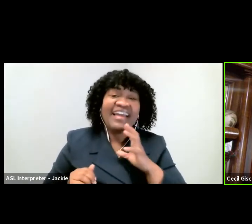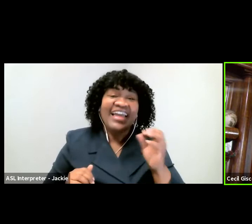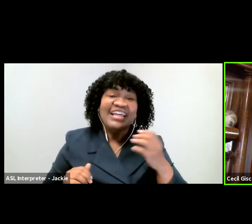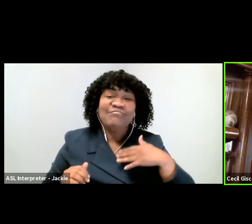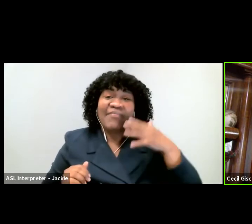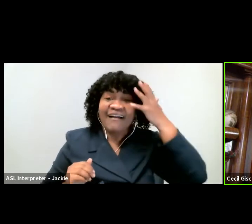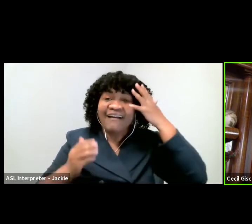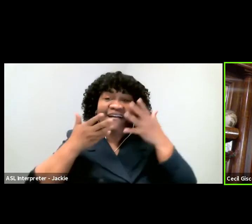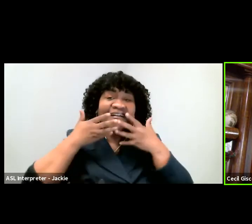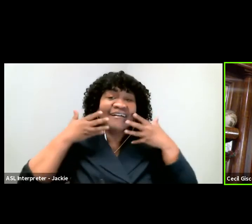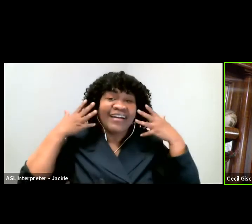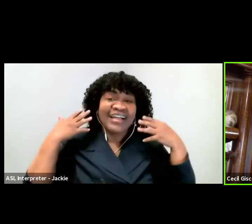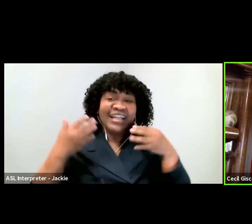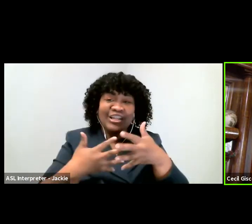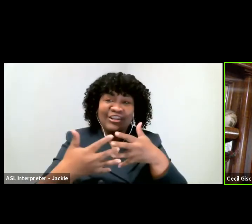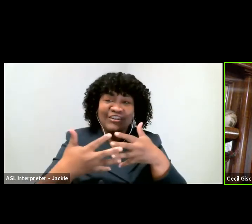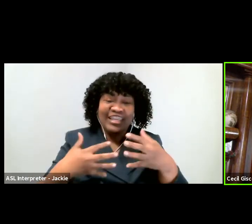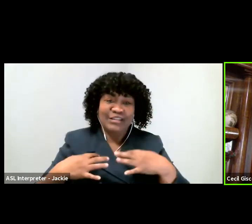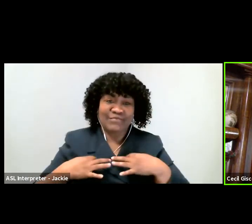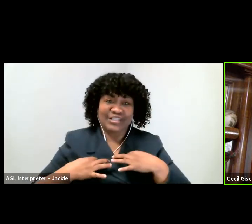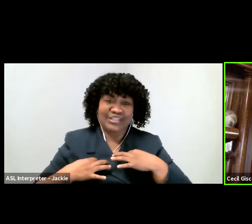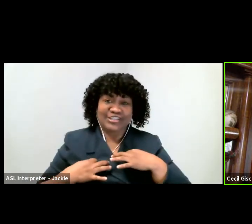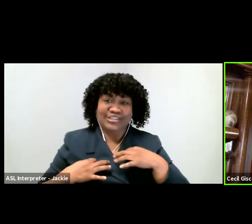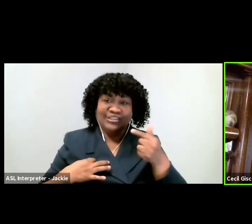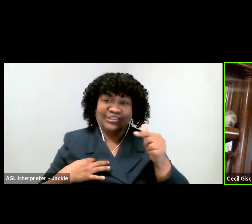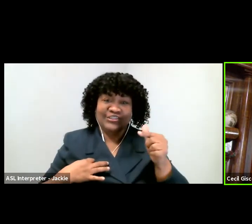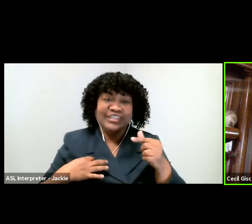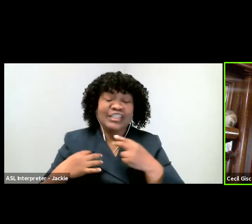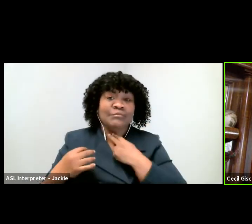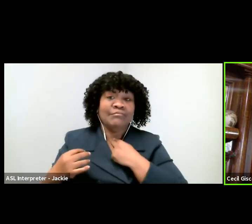gray, I think. My shirt is green.